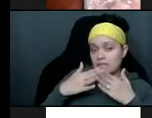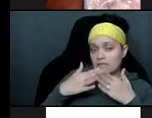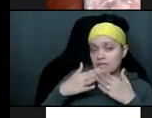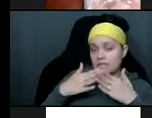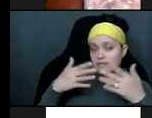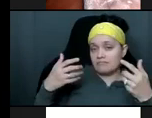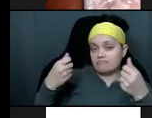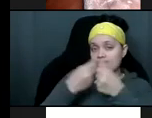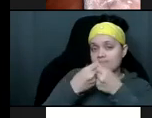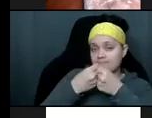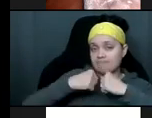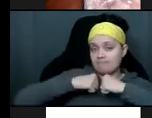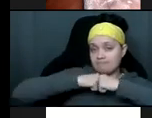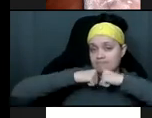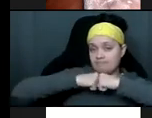sort of,